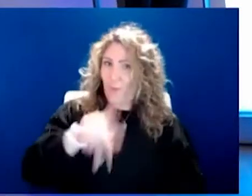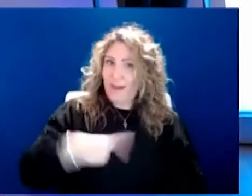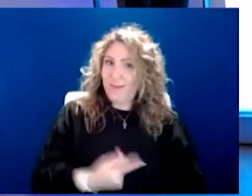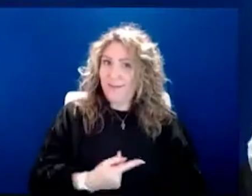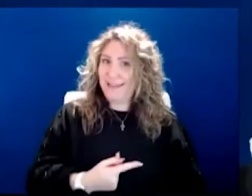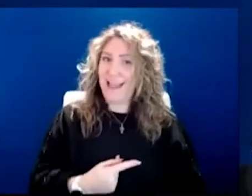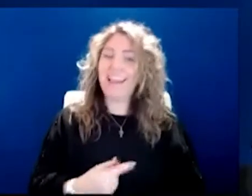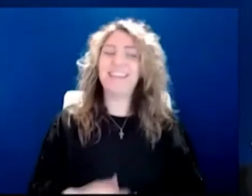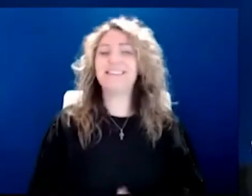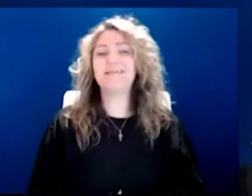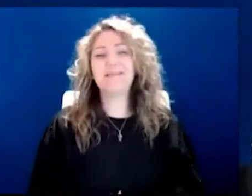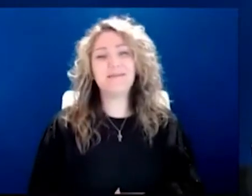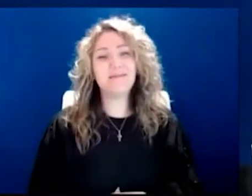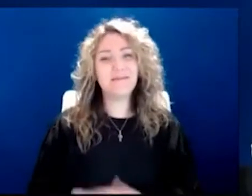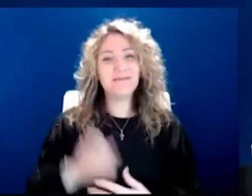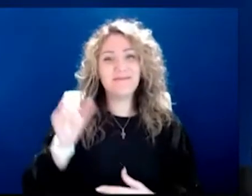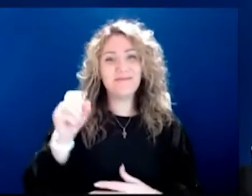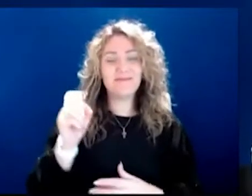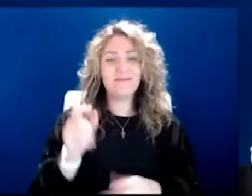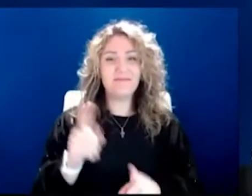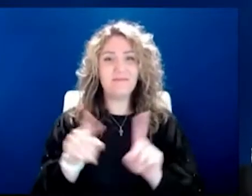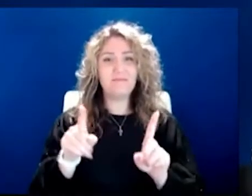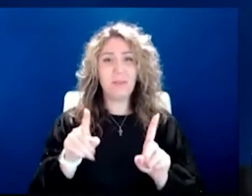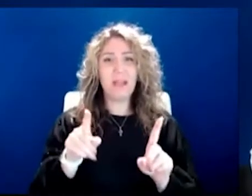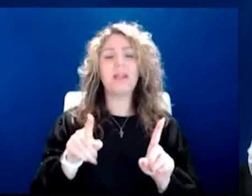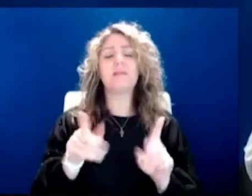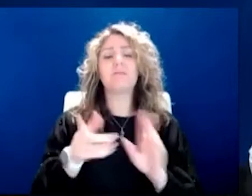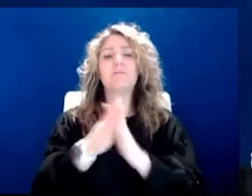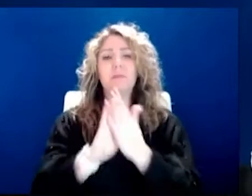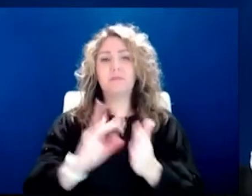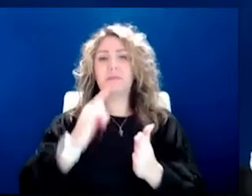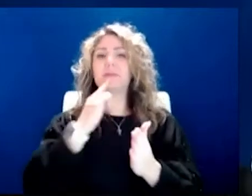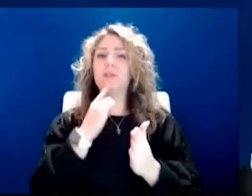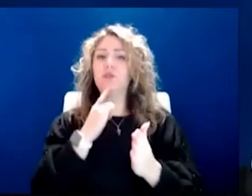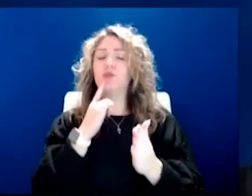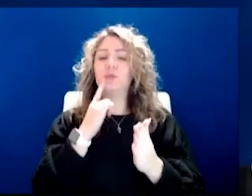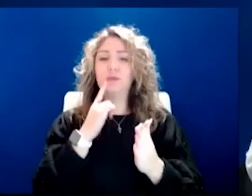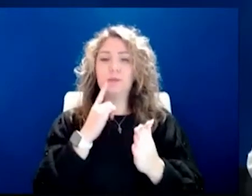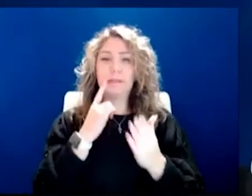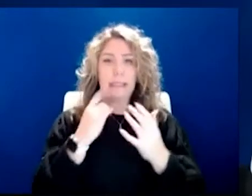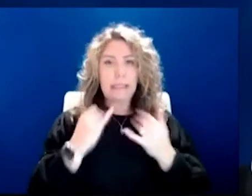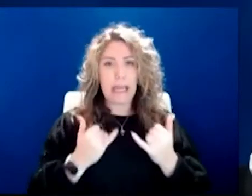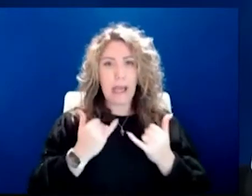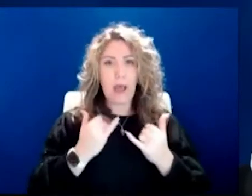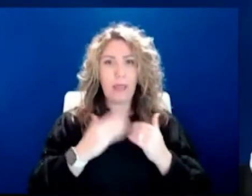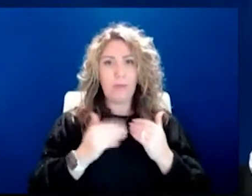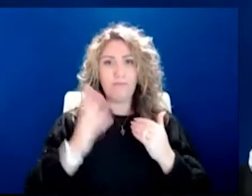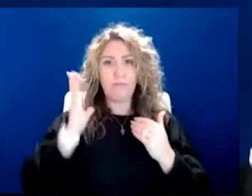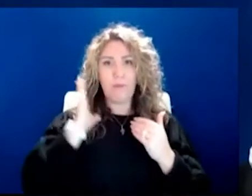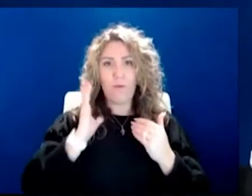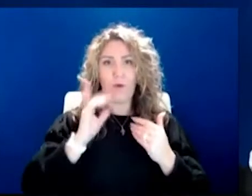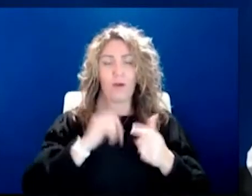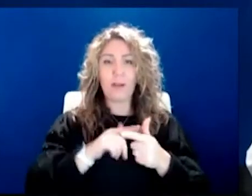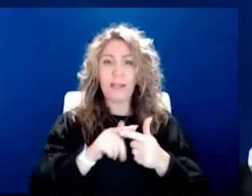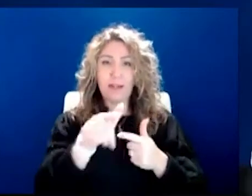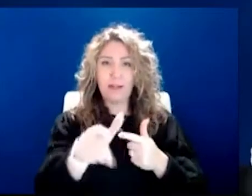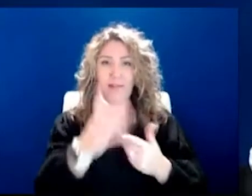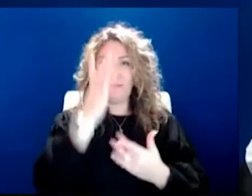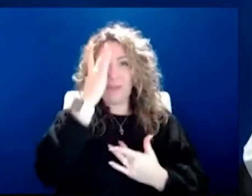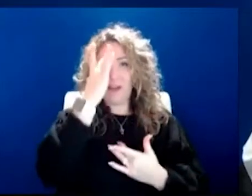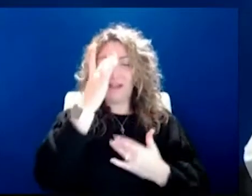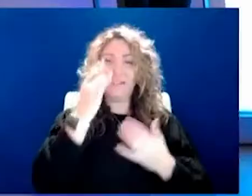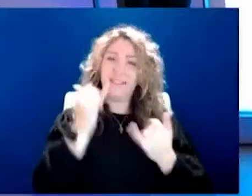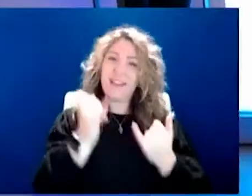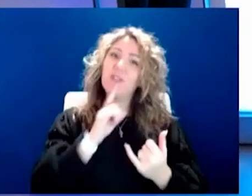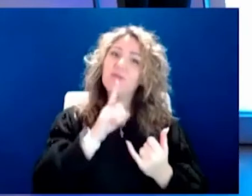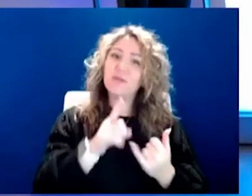So yes, but he took it serious, a lot more serious now than he did. And then he got sick. So now it's real. But I mean,